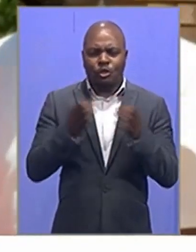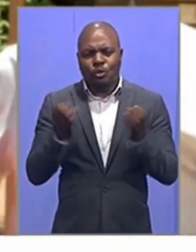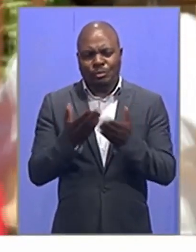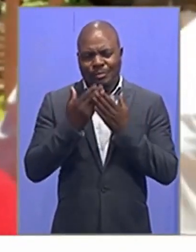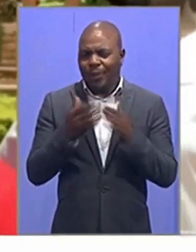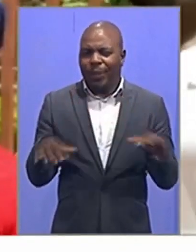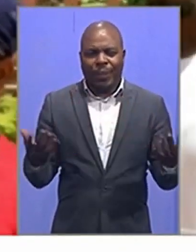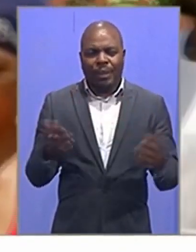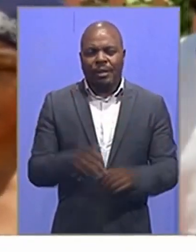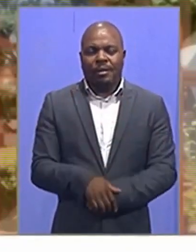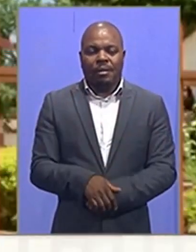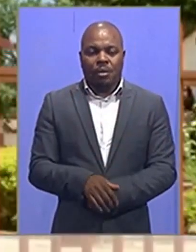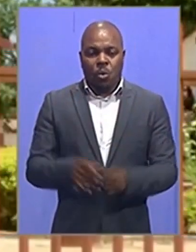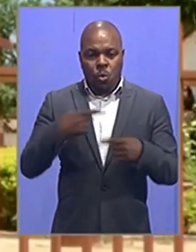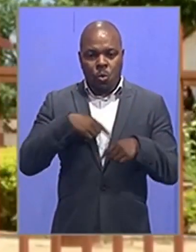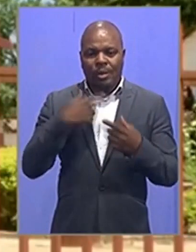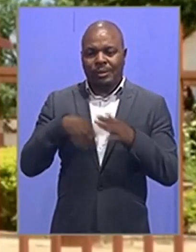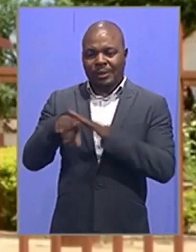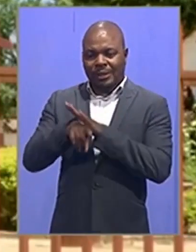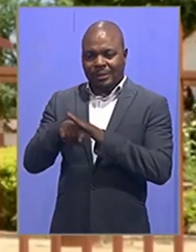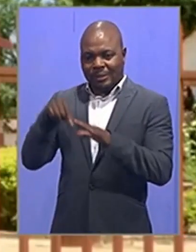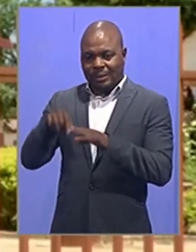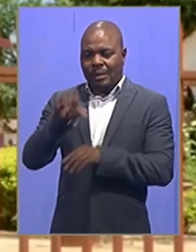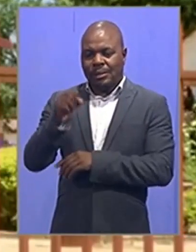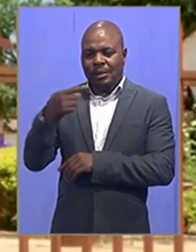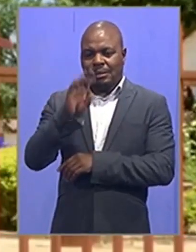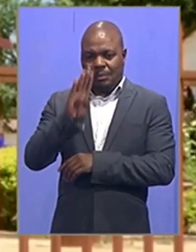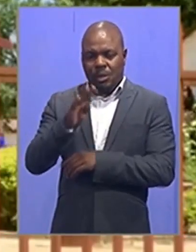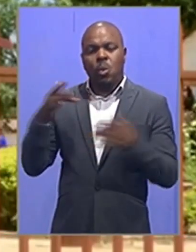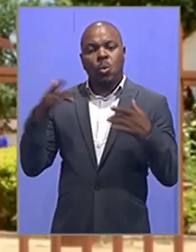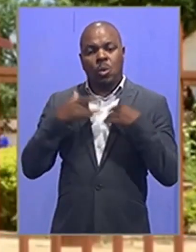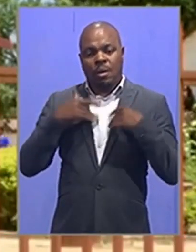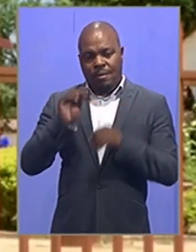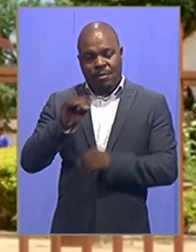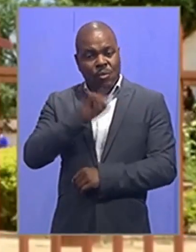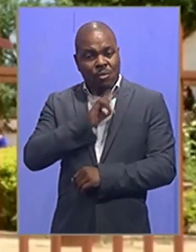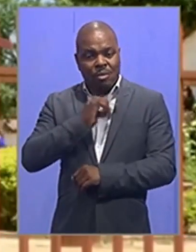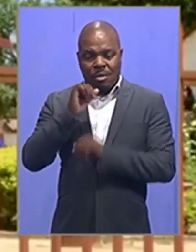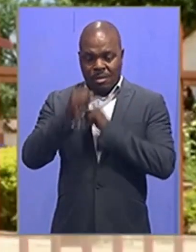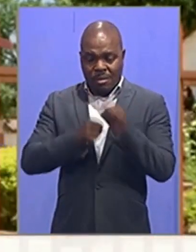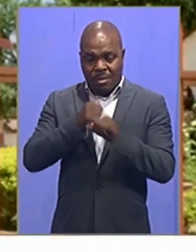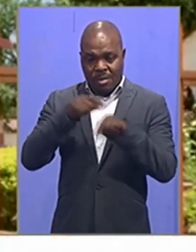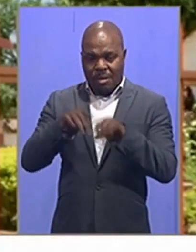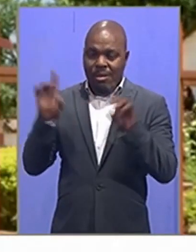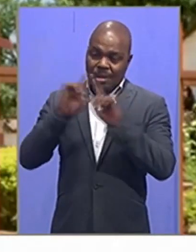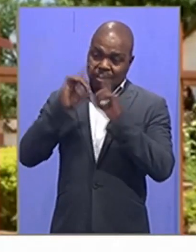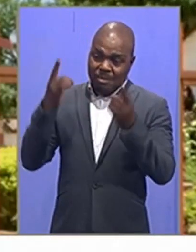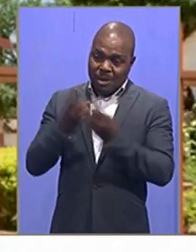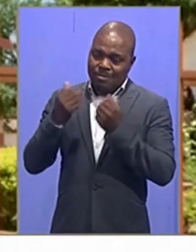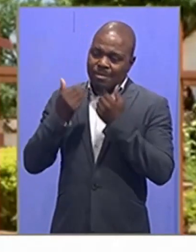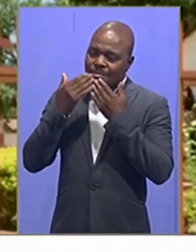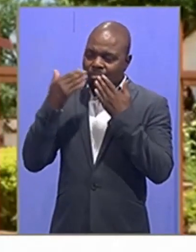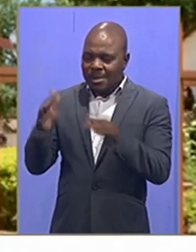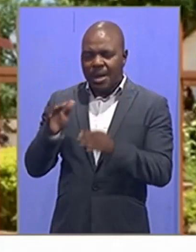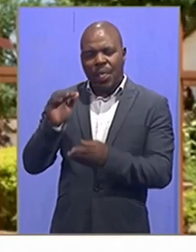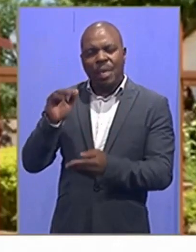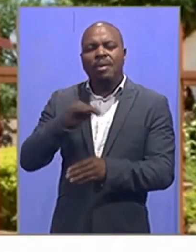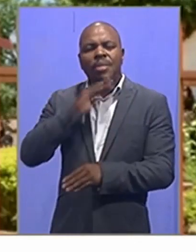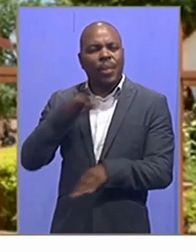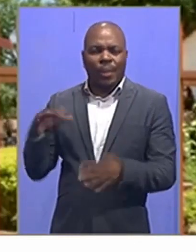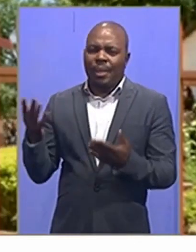Our concern at the circuit SGBs is that this year the department has short supplied